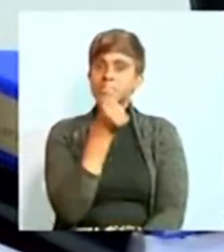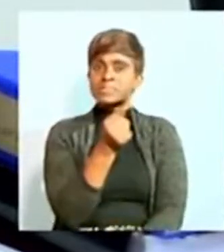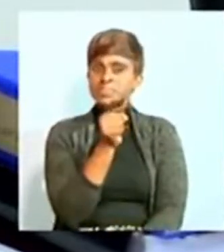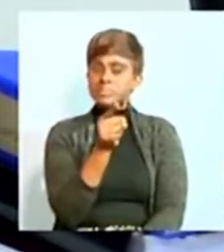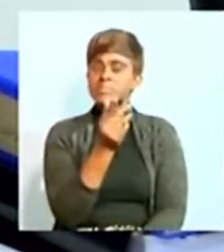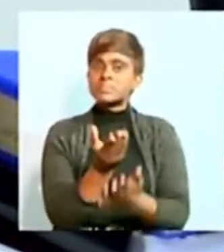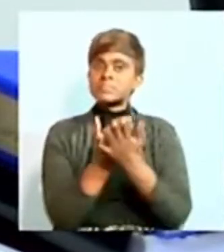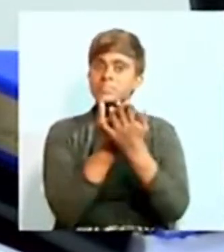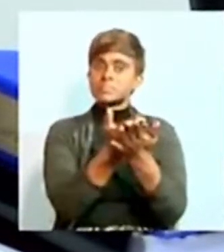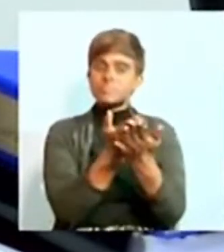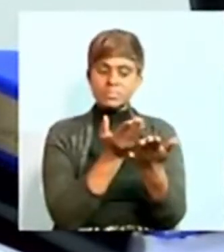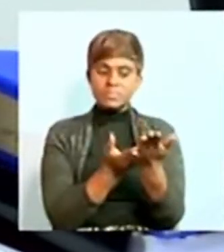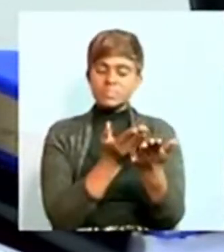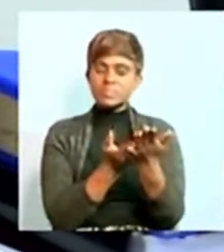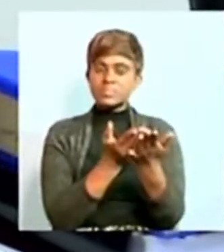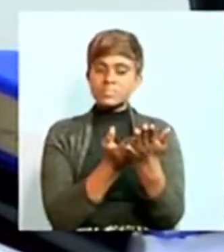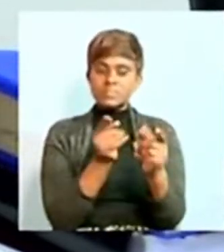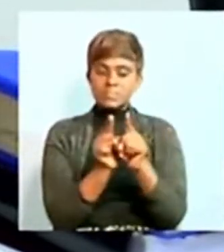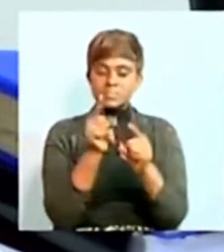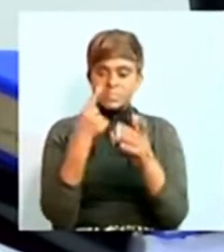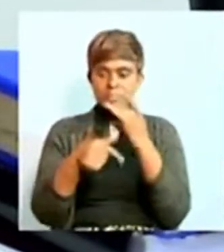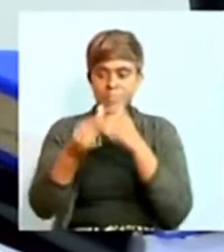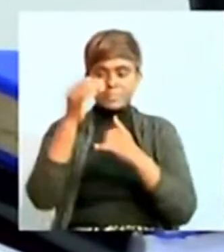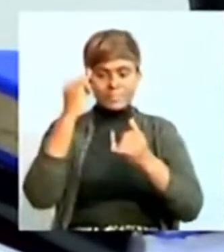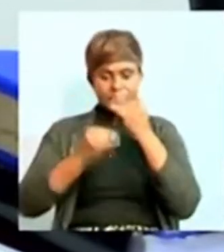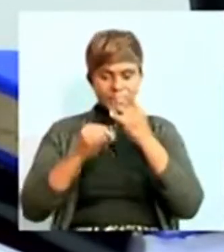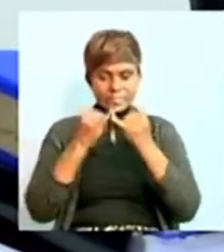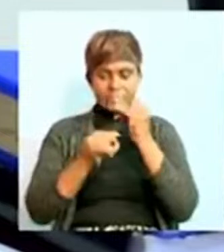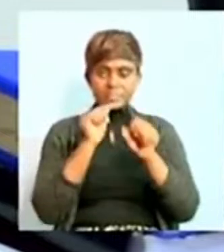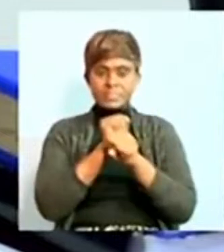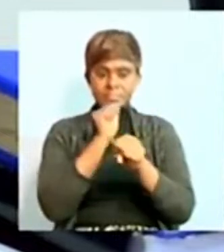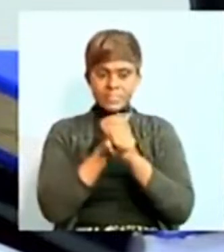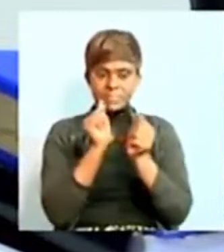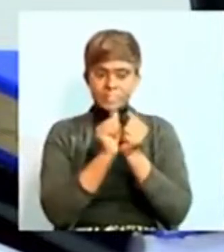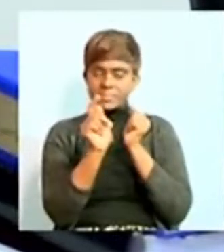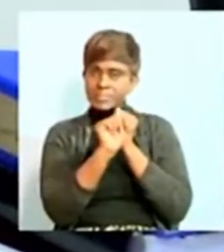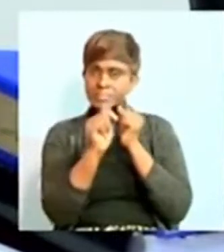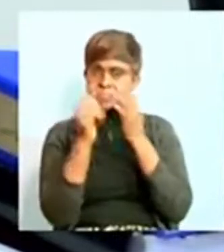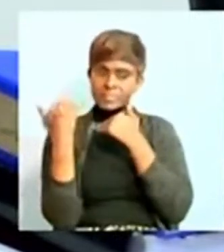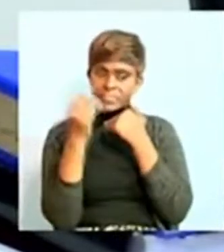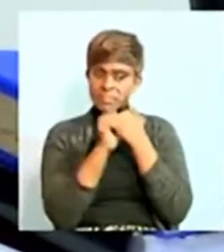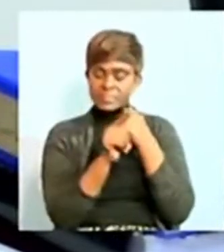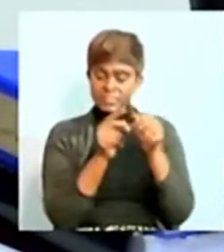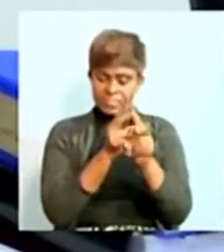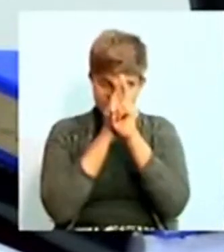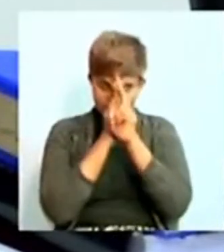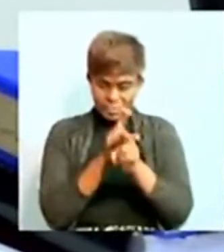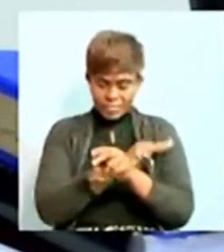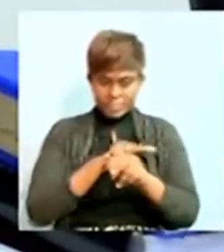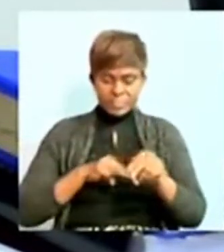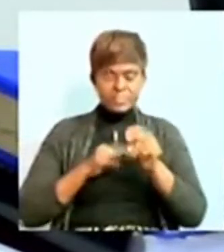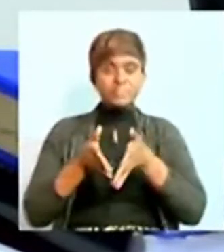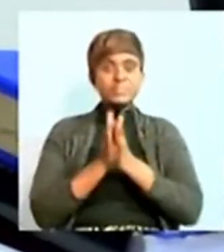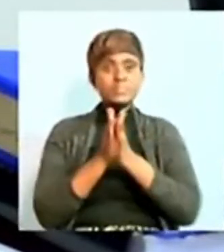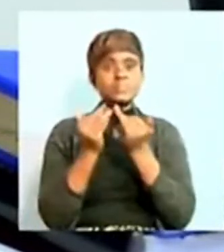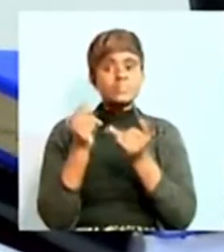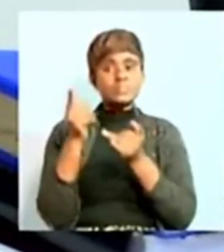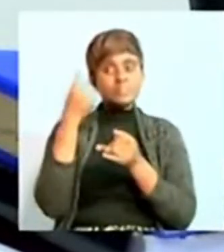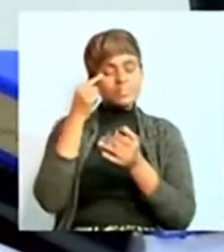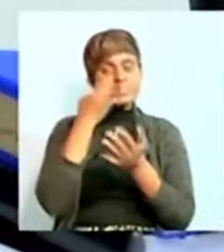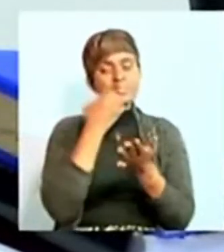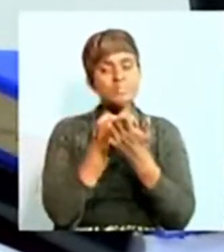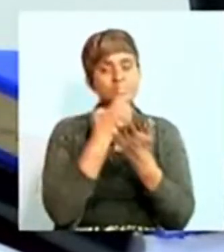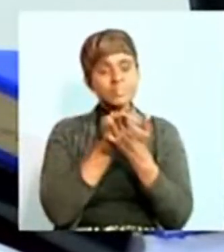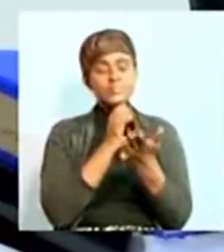your submission that you completed working on the ablution block. The honorable member is asking for the